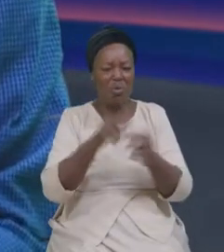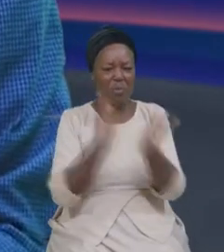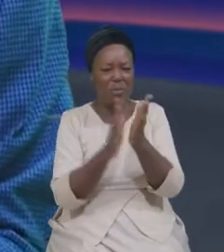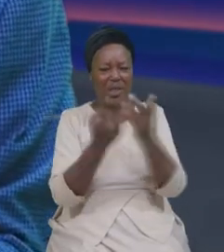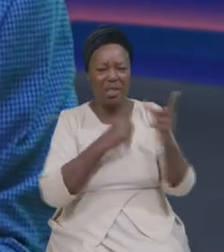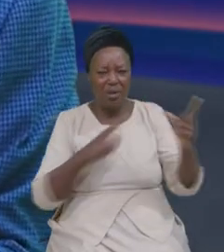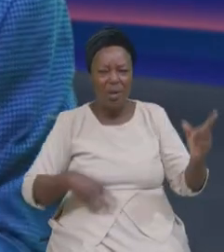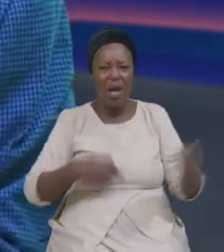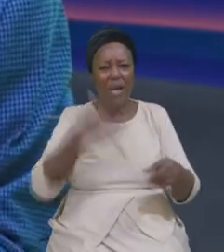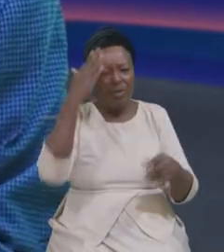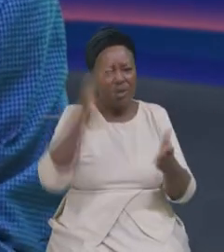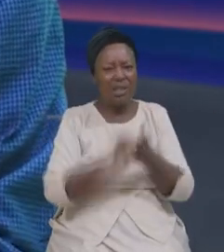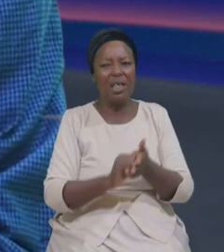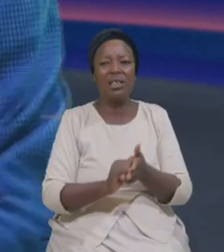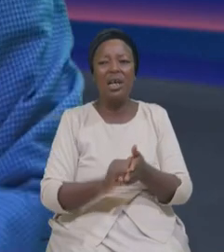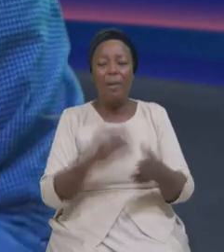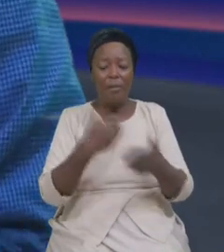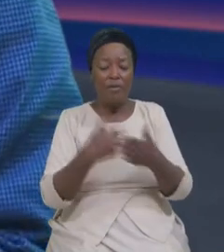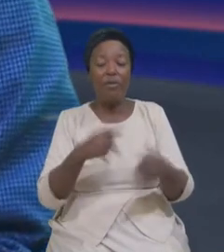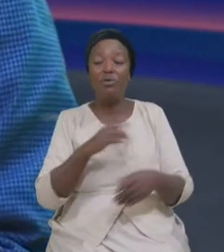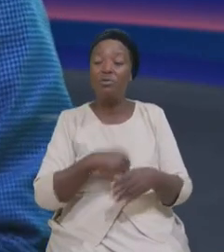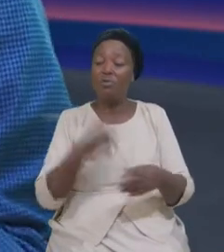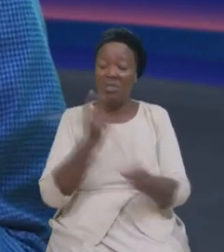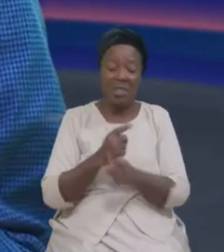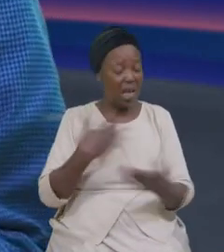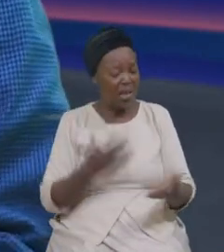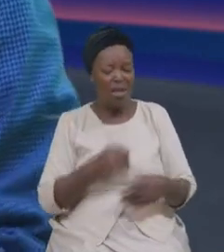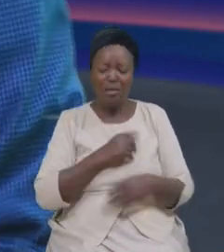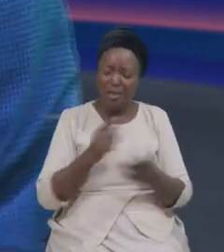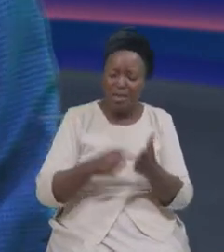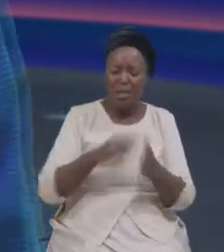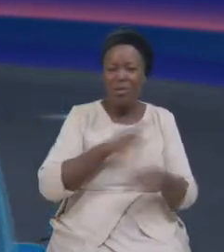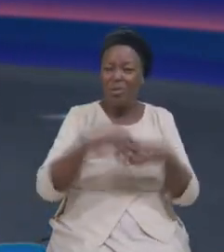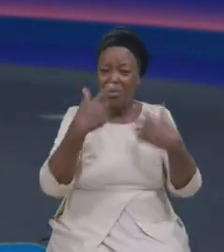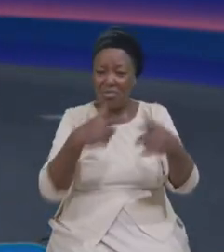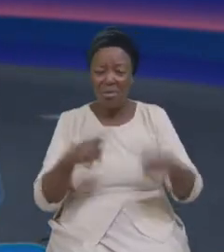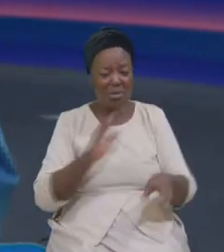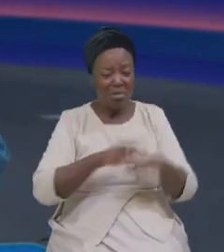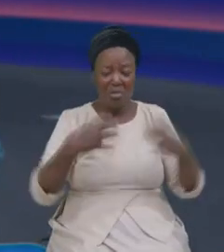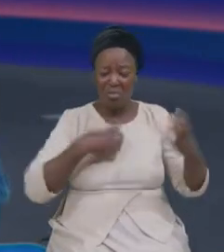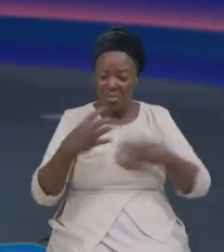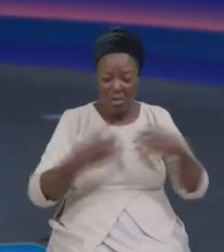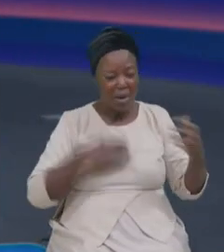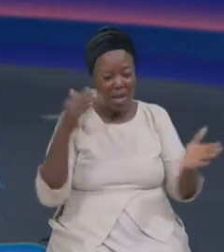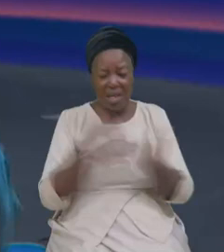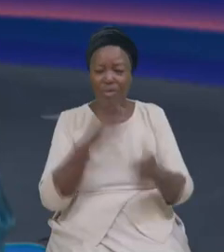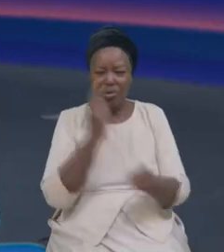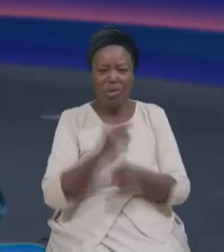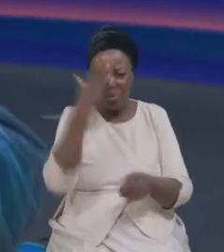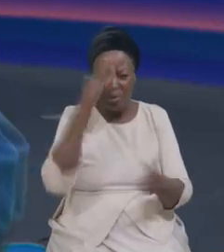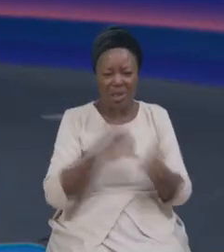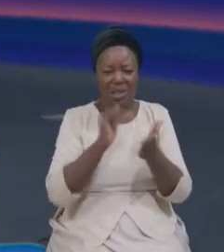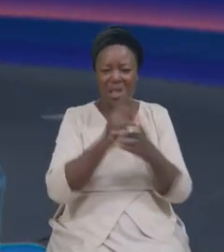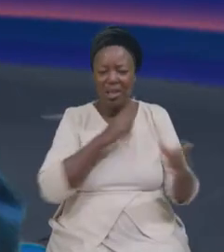done it. And that final amen, it's done. And whatever you couldn't do before, you couldn't bend before, you couldn't see before, you couldn't